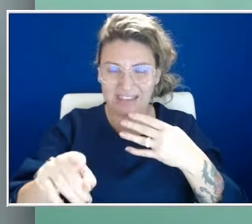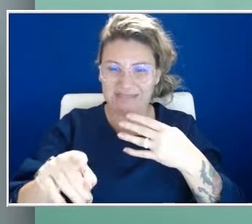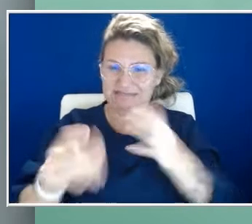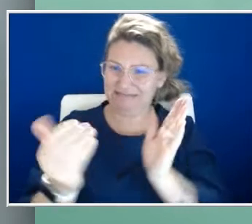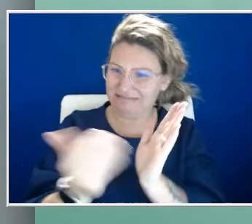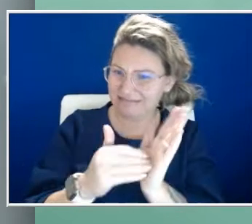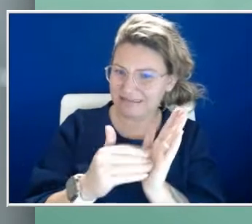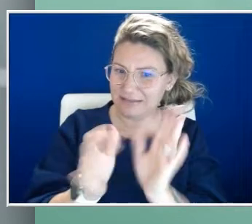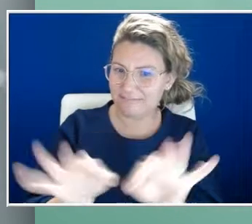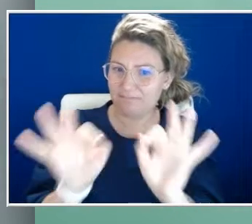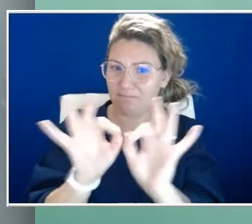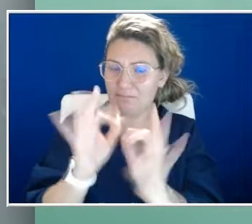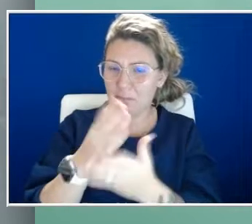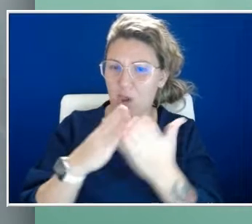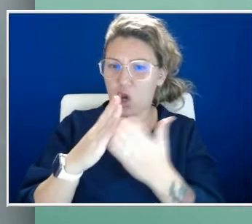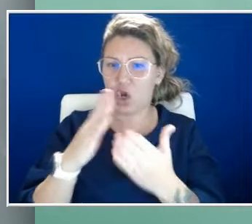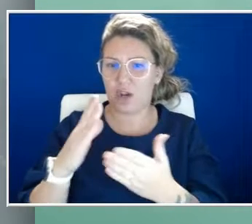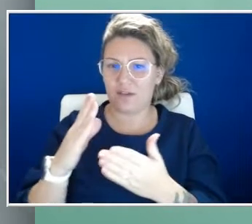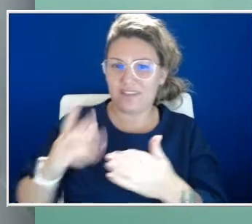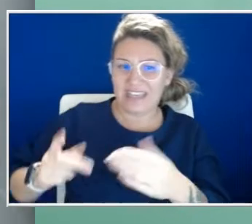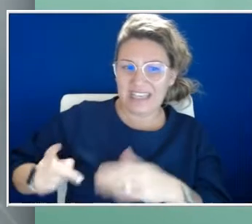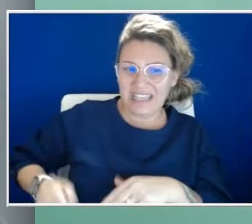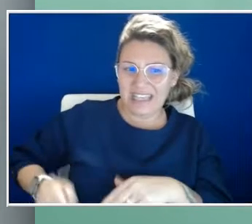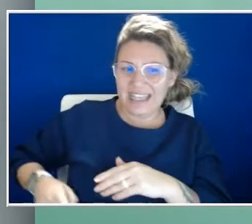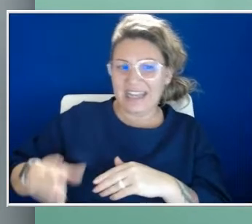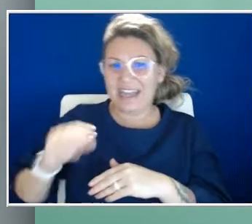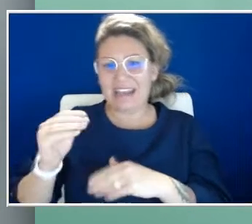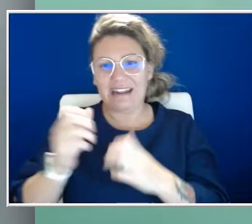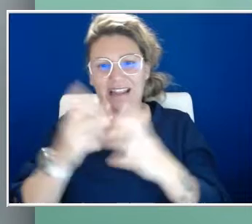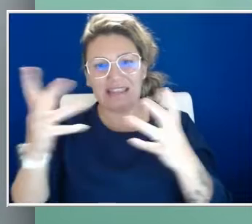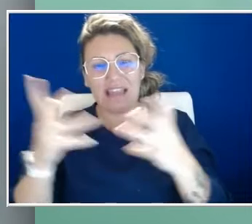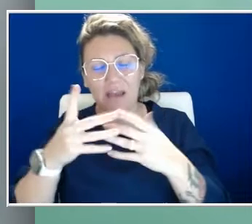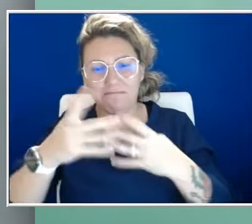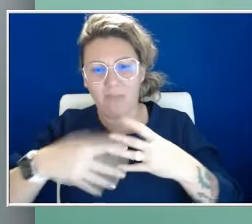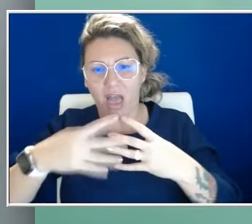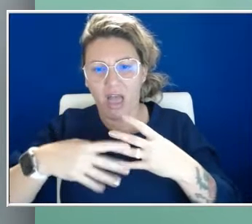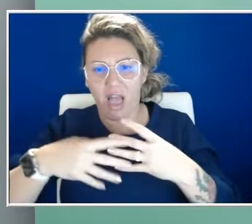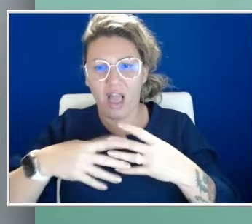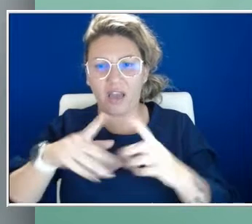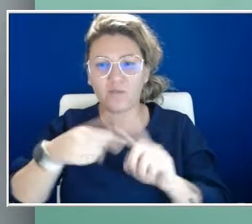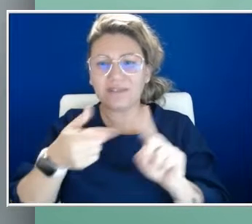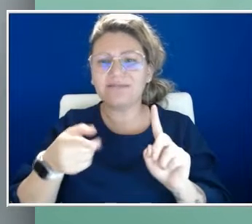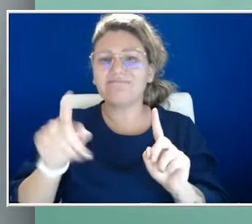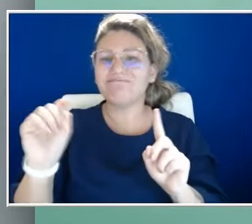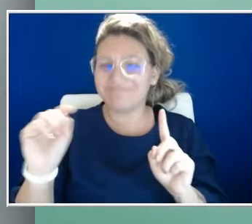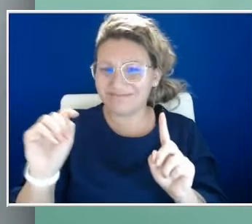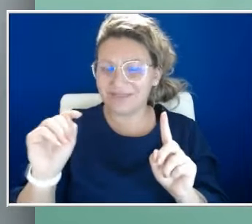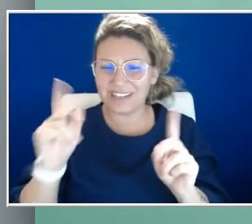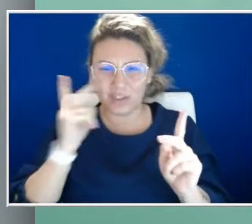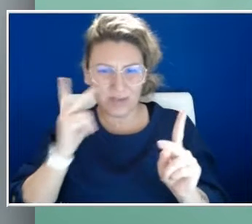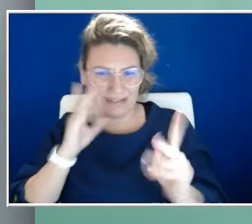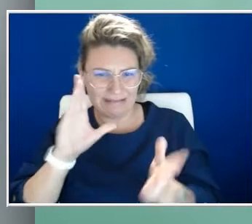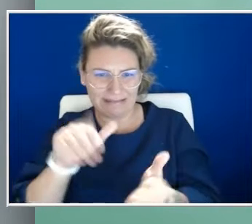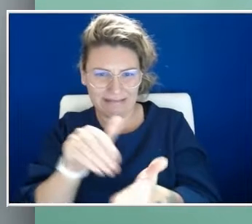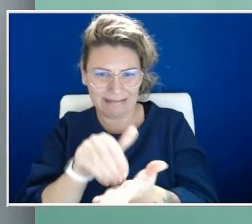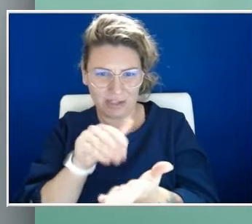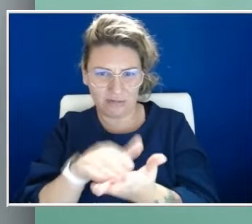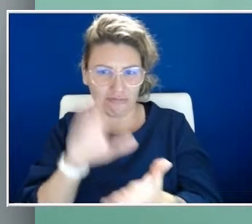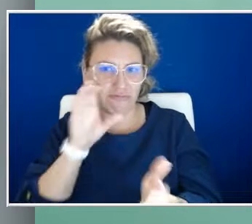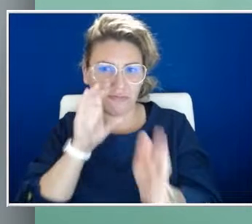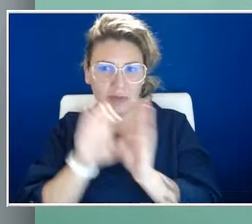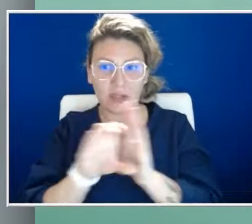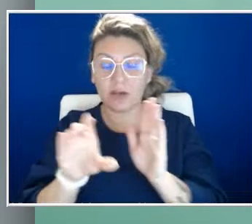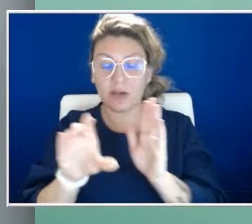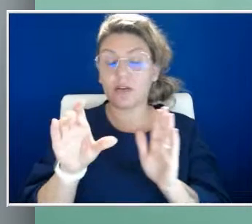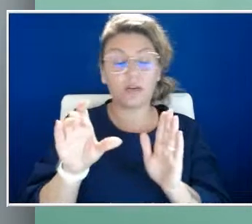central portion of the kidney, and Curtis was having a lot of blood in his urine. And that's what you're seeing in that sort of central picture. In fact, there did not end up